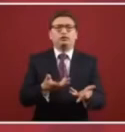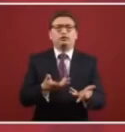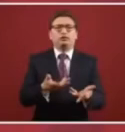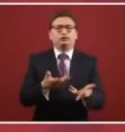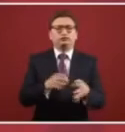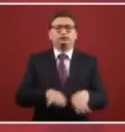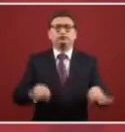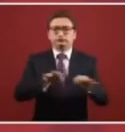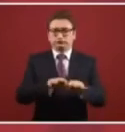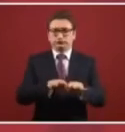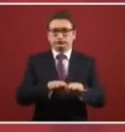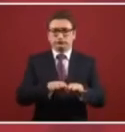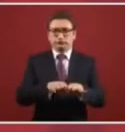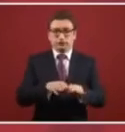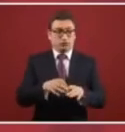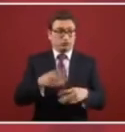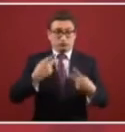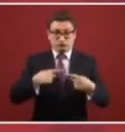front.